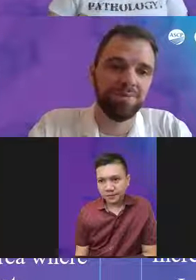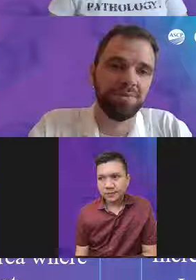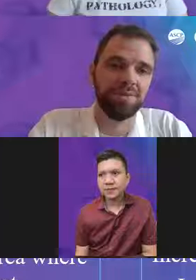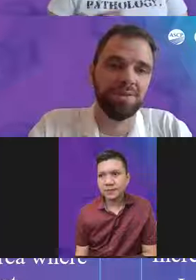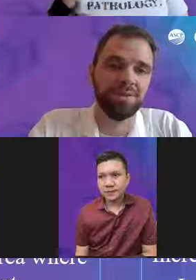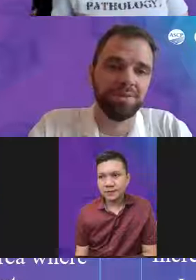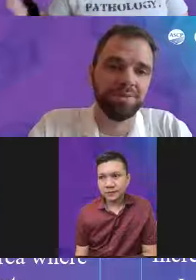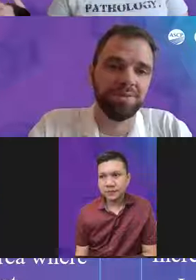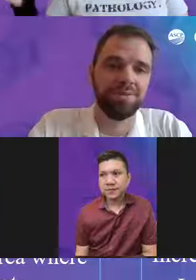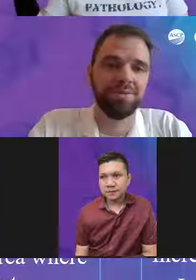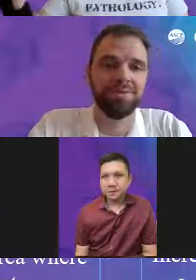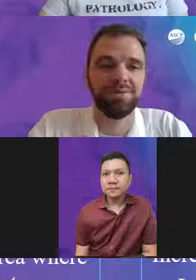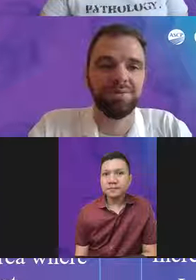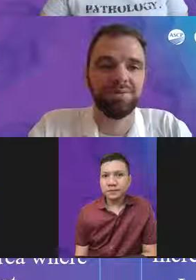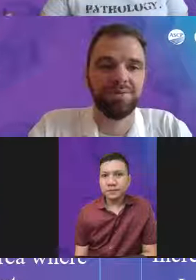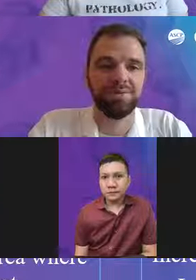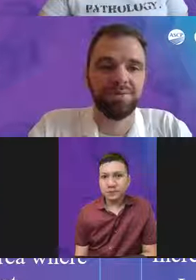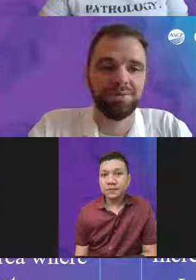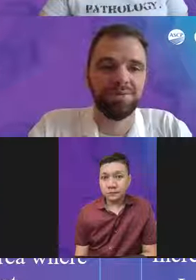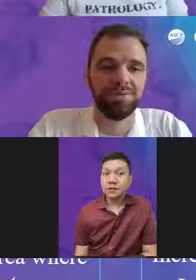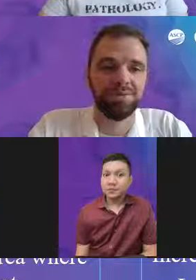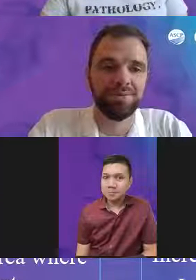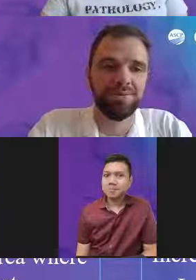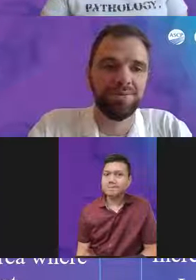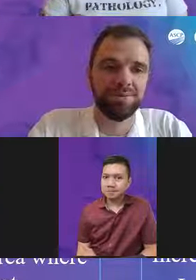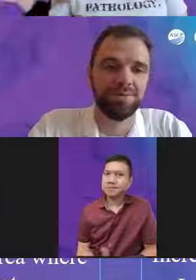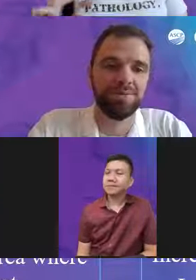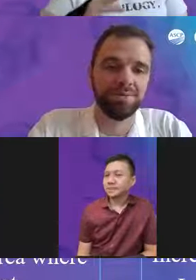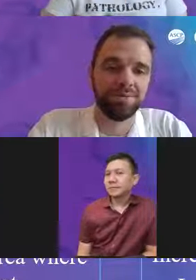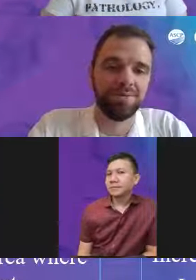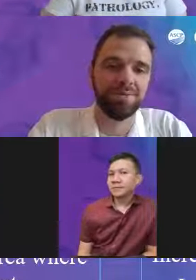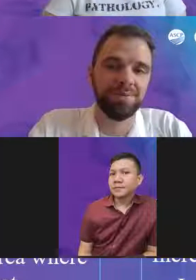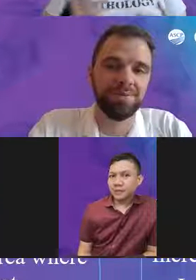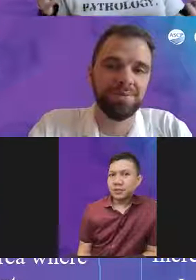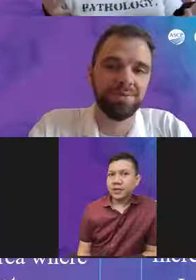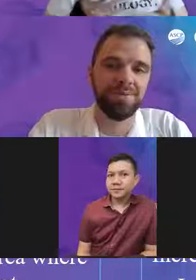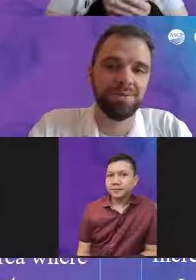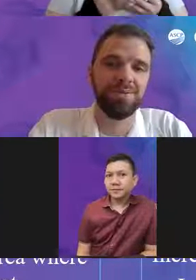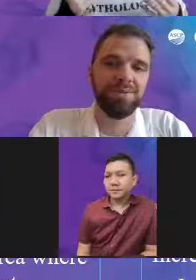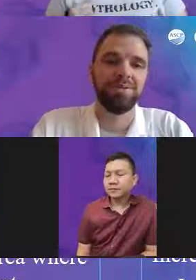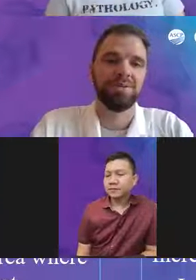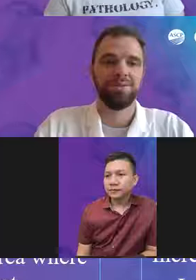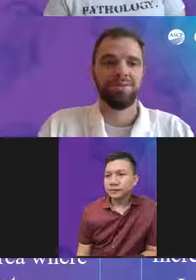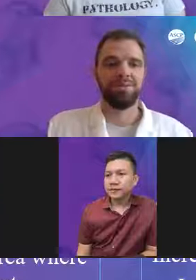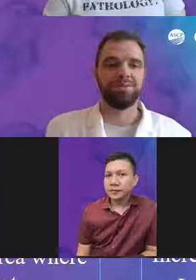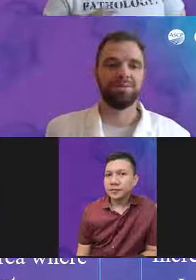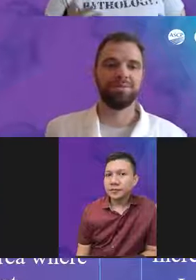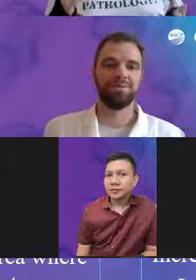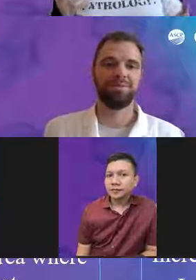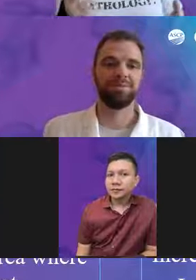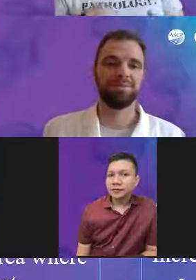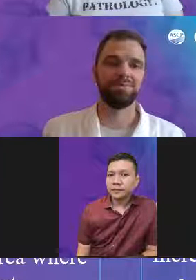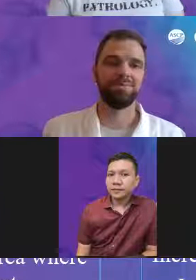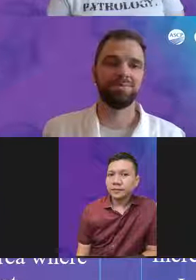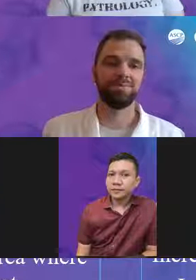else come in who is the expert in that field, have them come in and have a conversation.